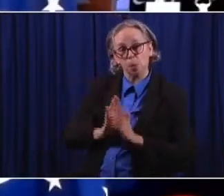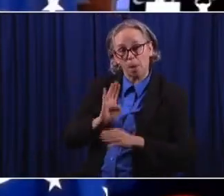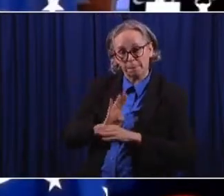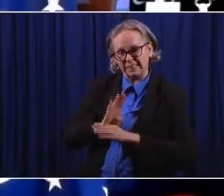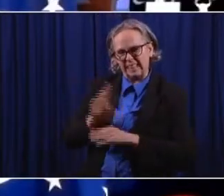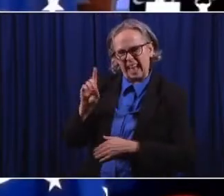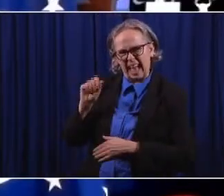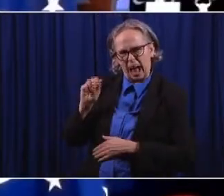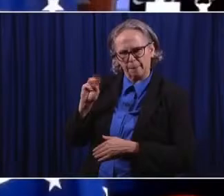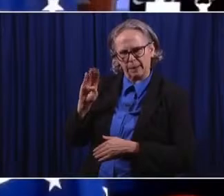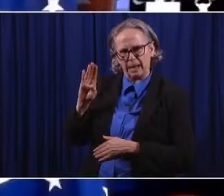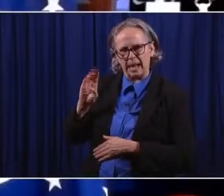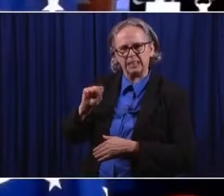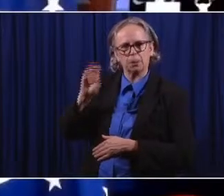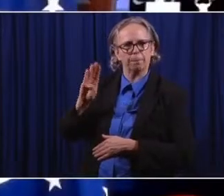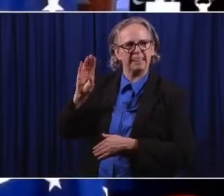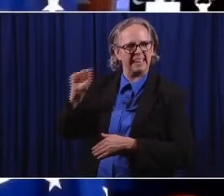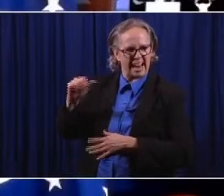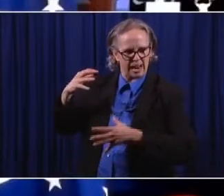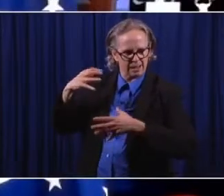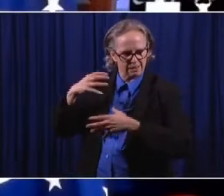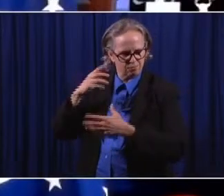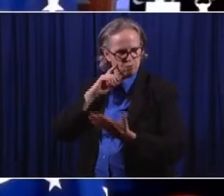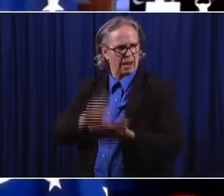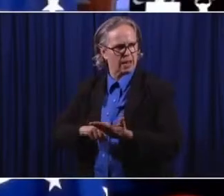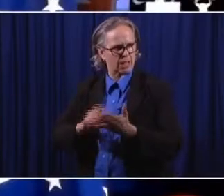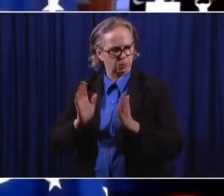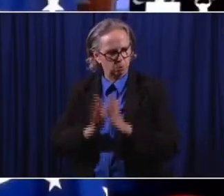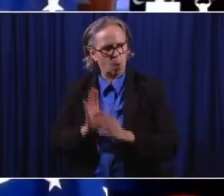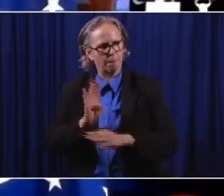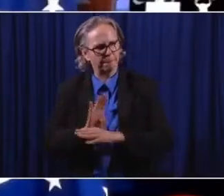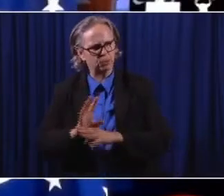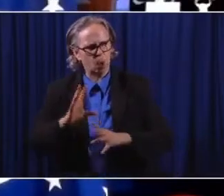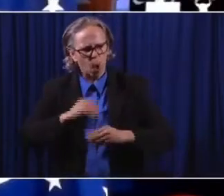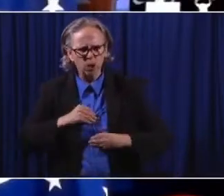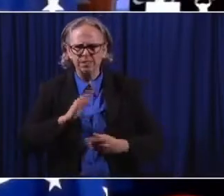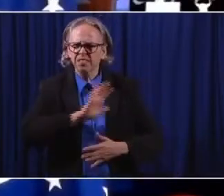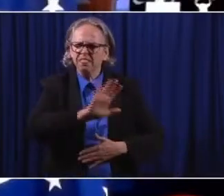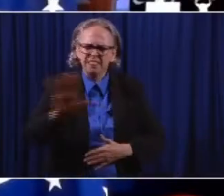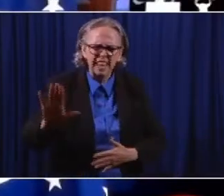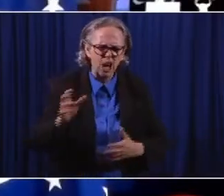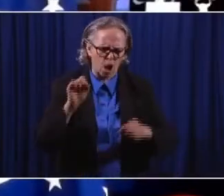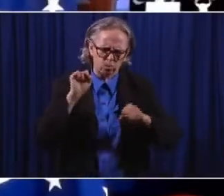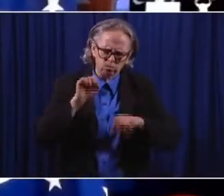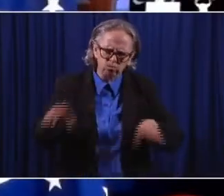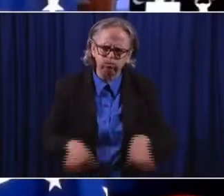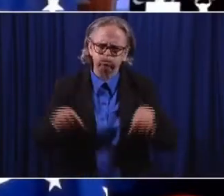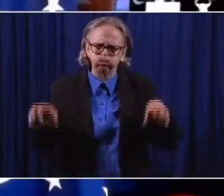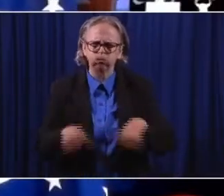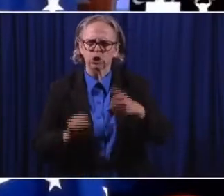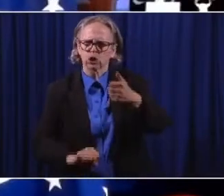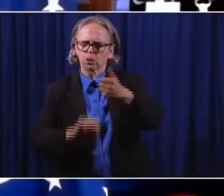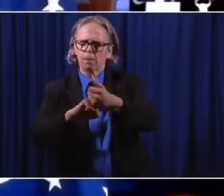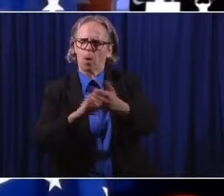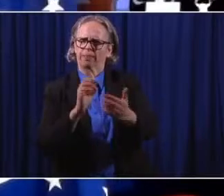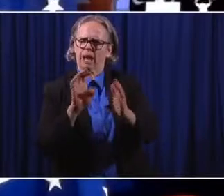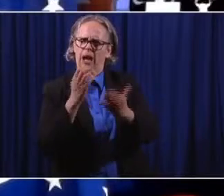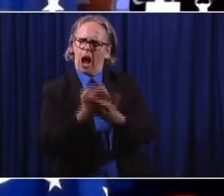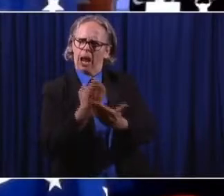contributions to our economy. And they like to recognize those small business development